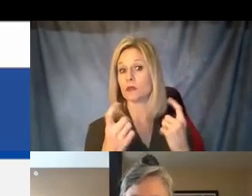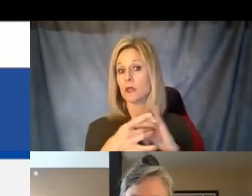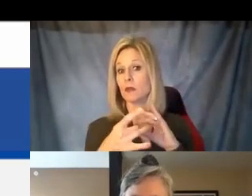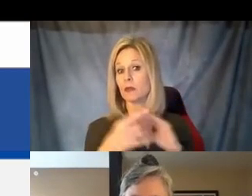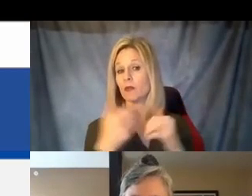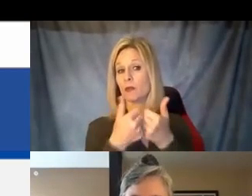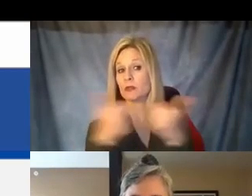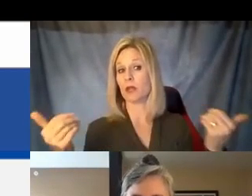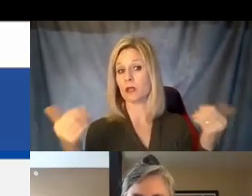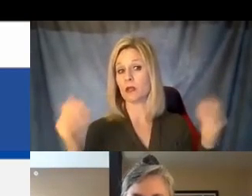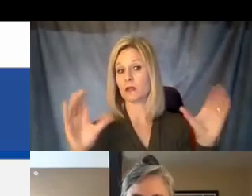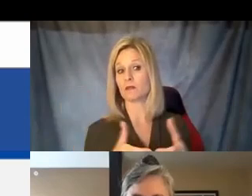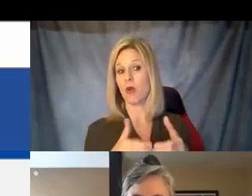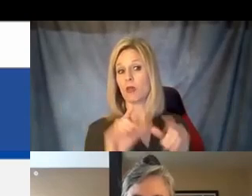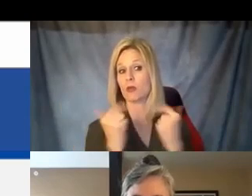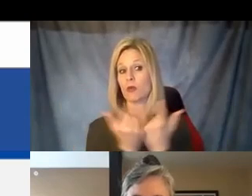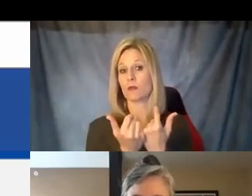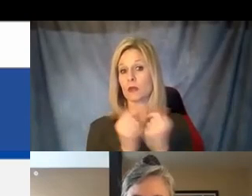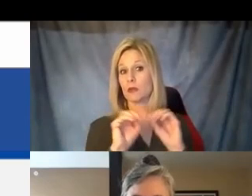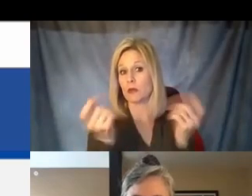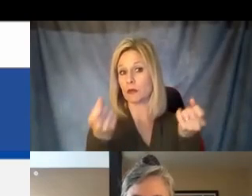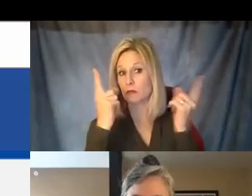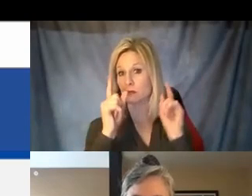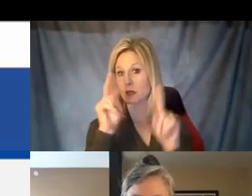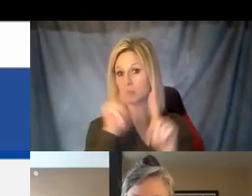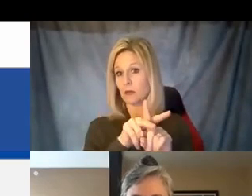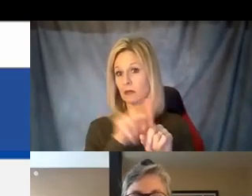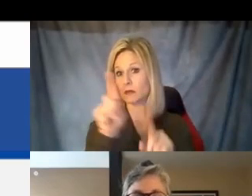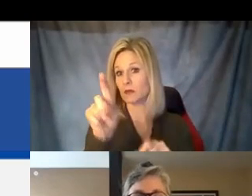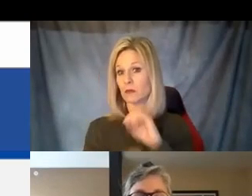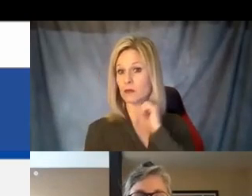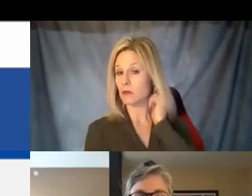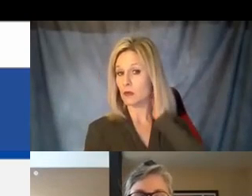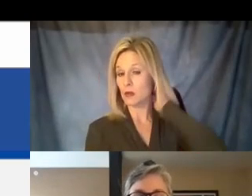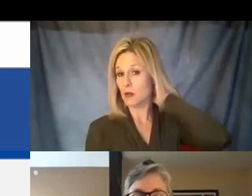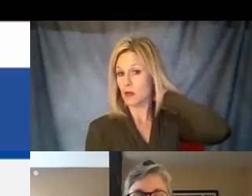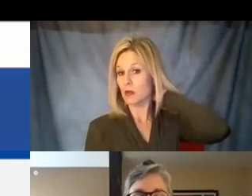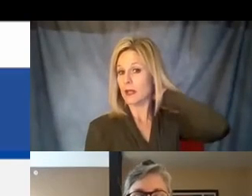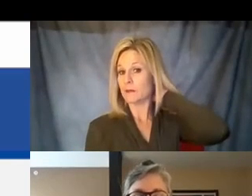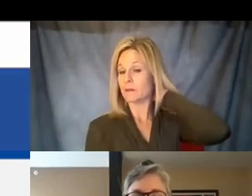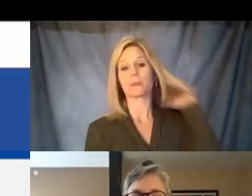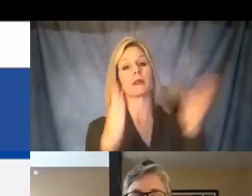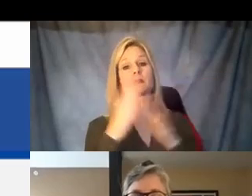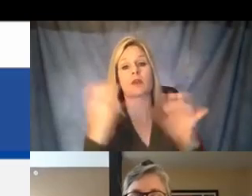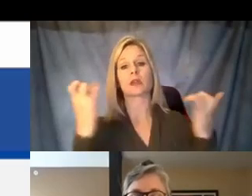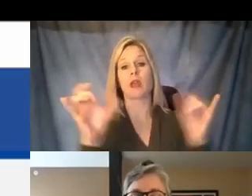groups? Everybody clear about the assignment? All right, I'm going to put you into small groups now.